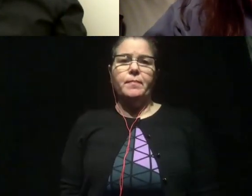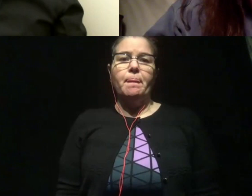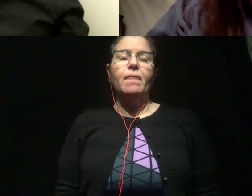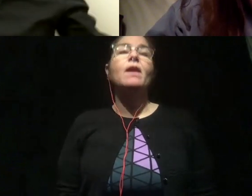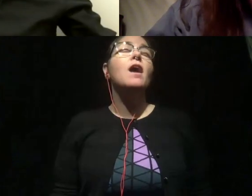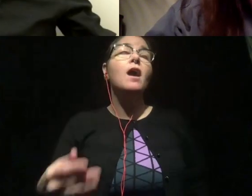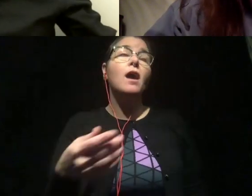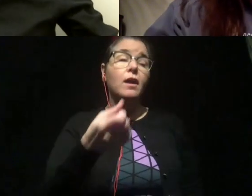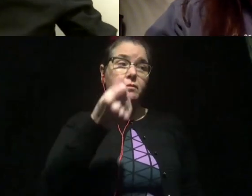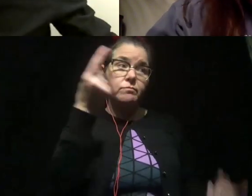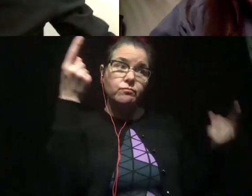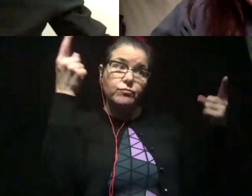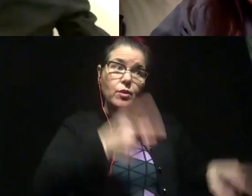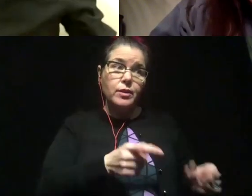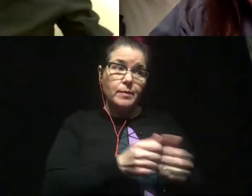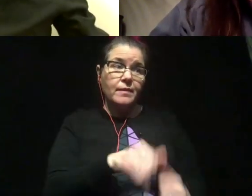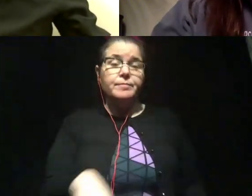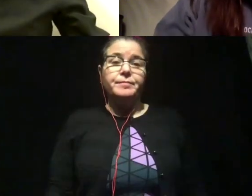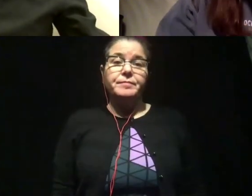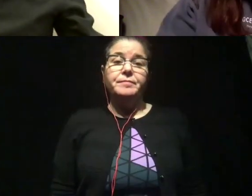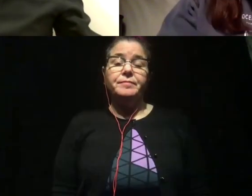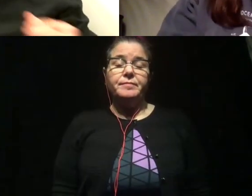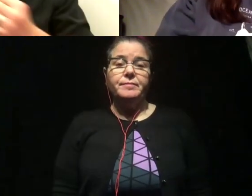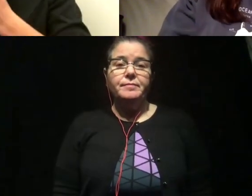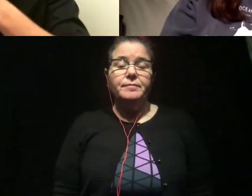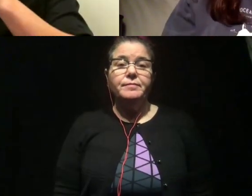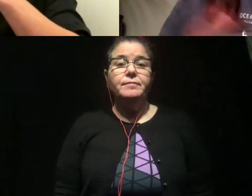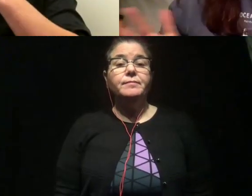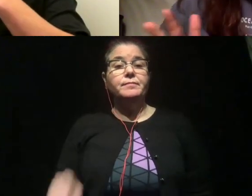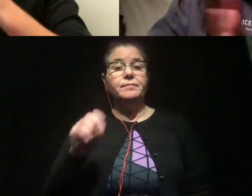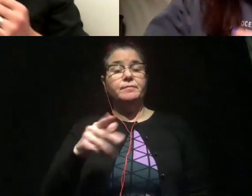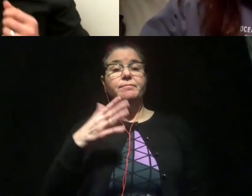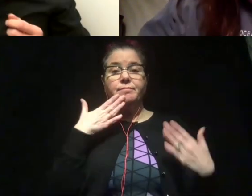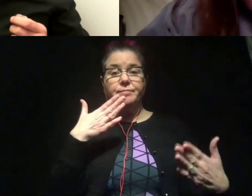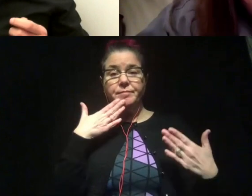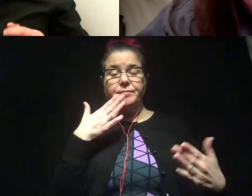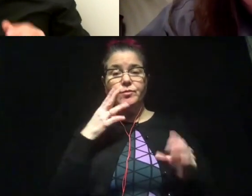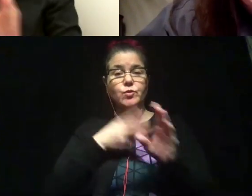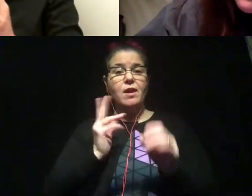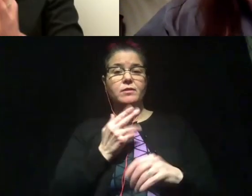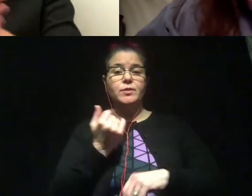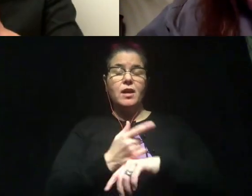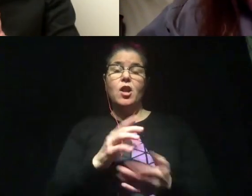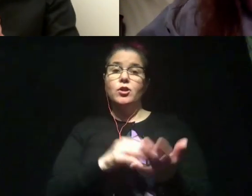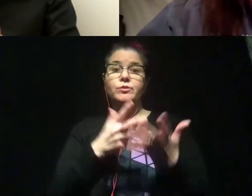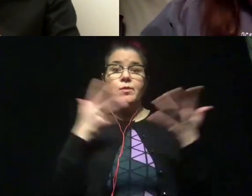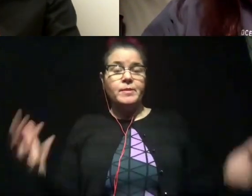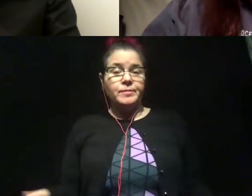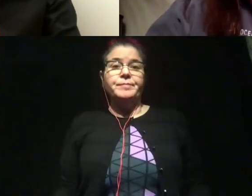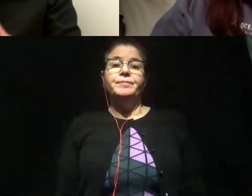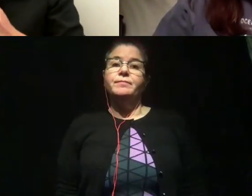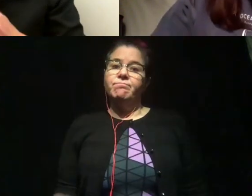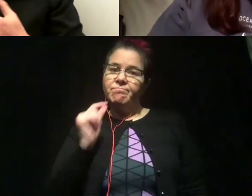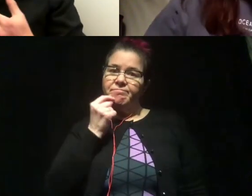co-sign that. I think that's a great piece of advice. Okay, well, thank you so much for joining us today. We learned so much of cool